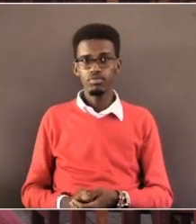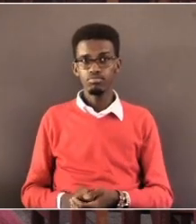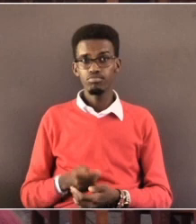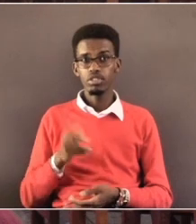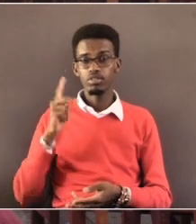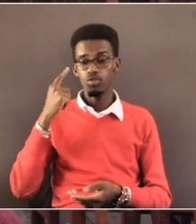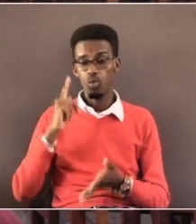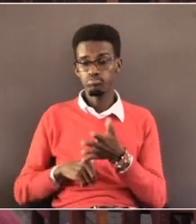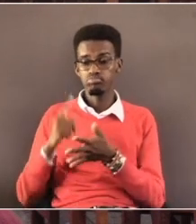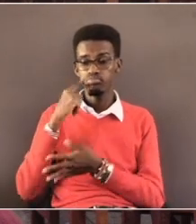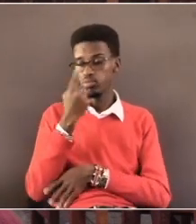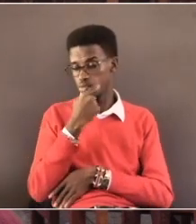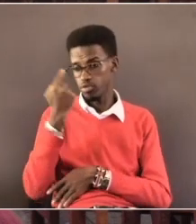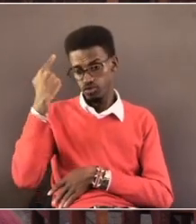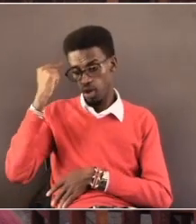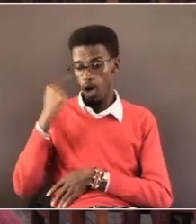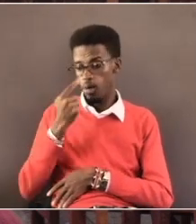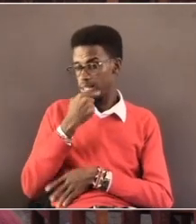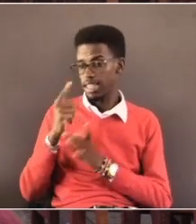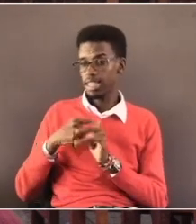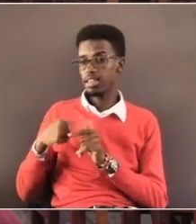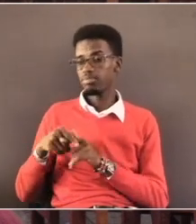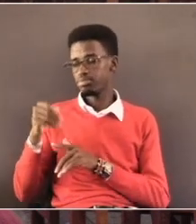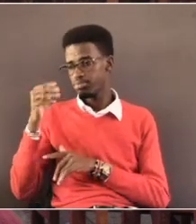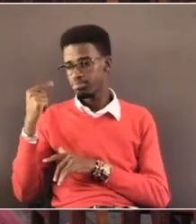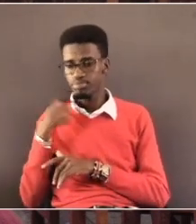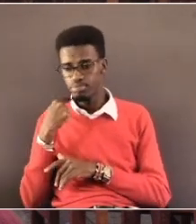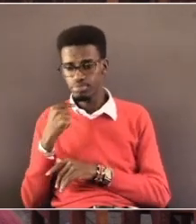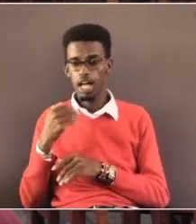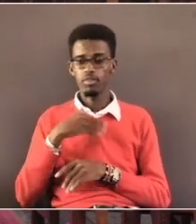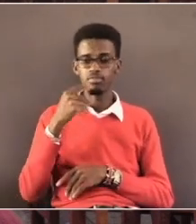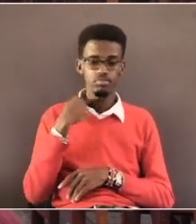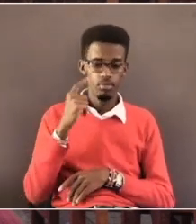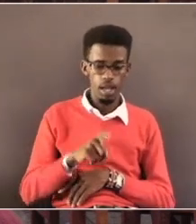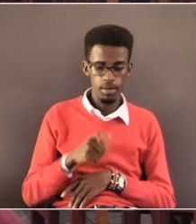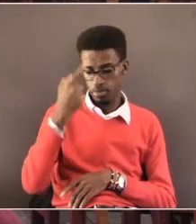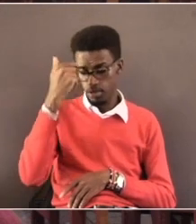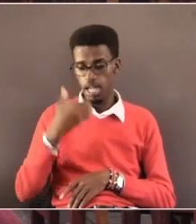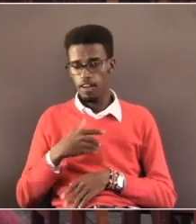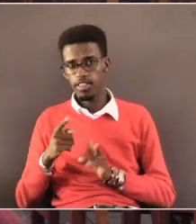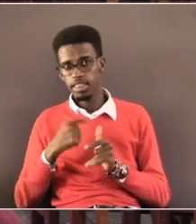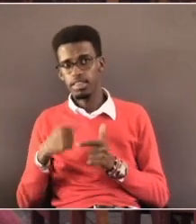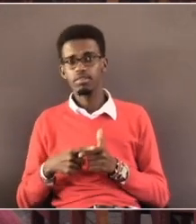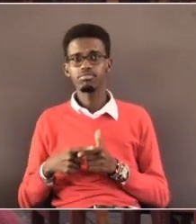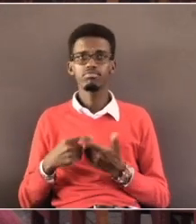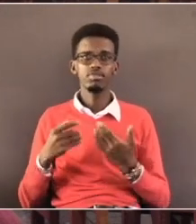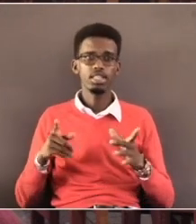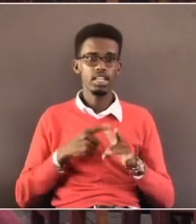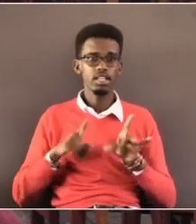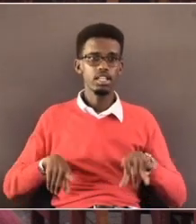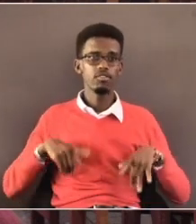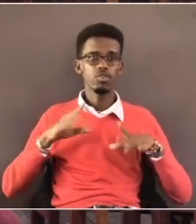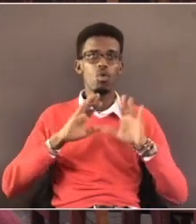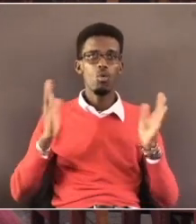eye. Because he's cheated, I will also cheat. Because he has, I will also. An eye for an eye will leave the entire